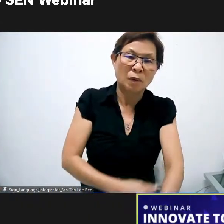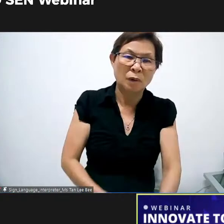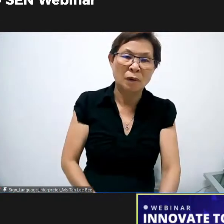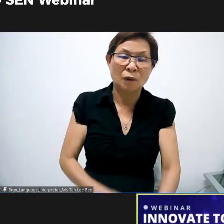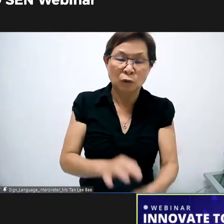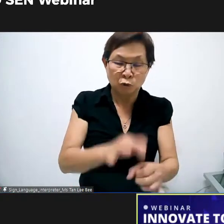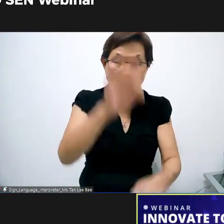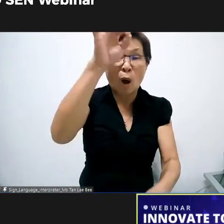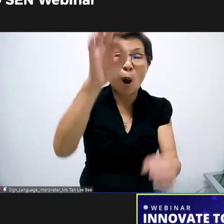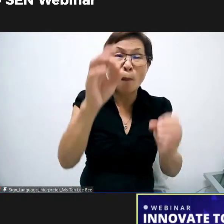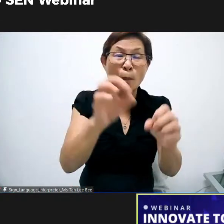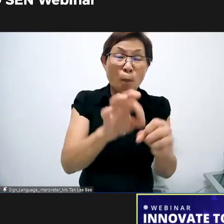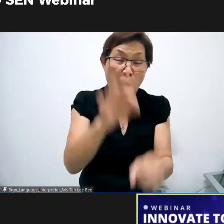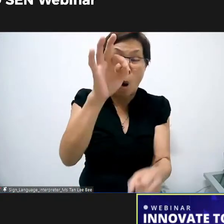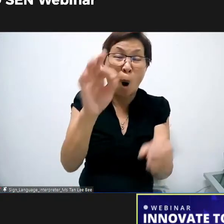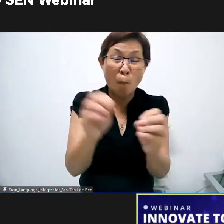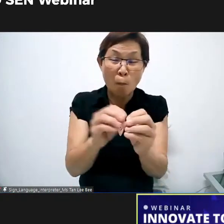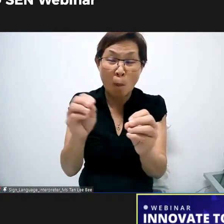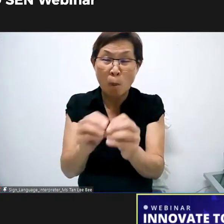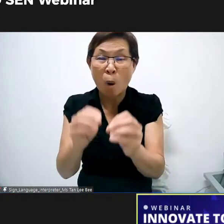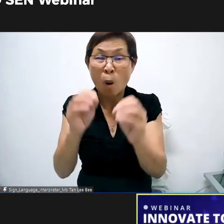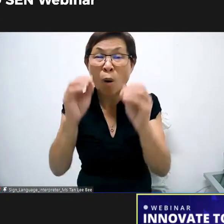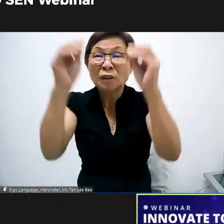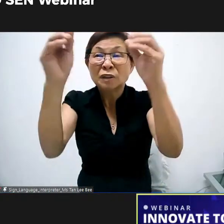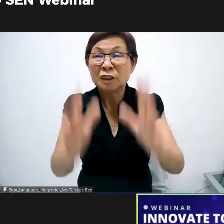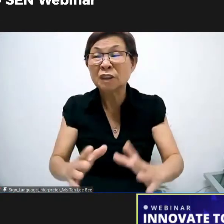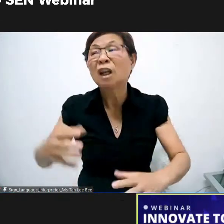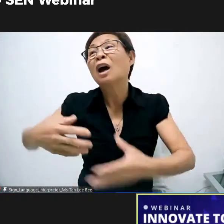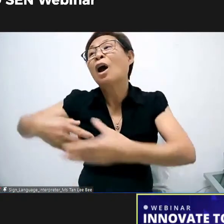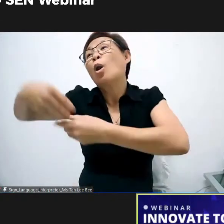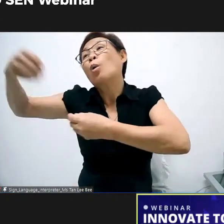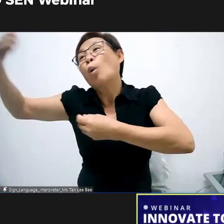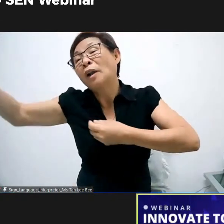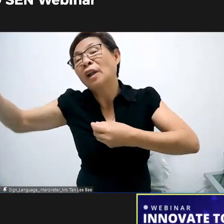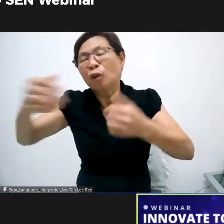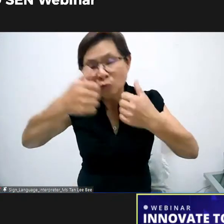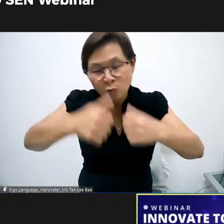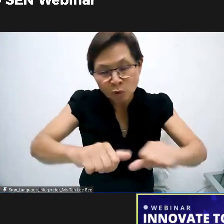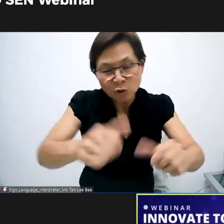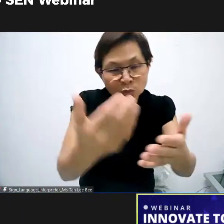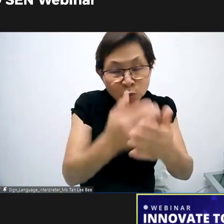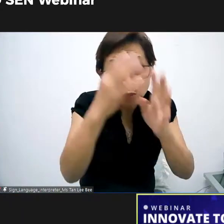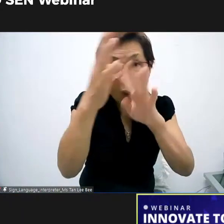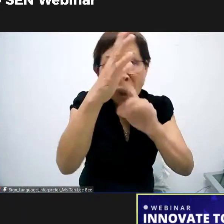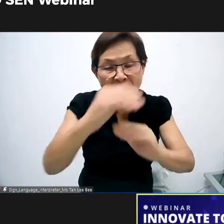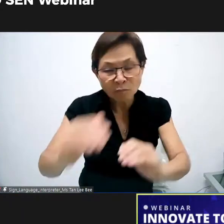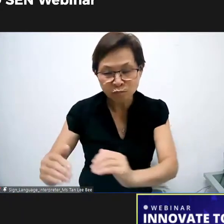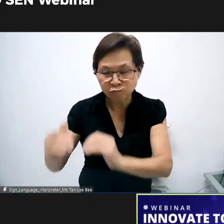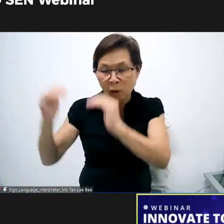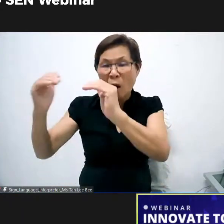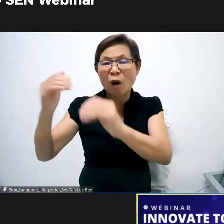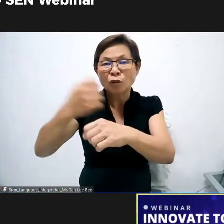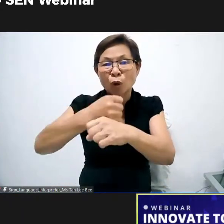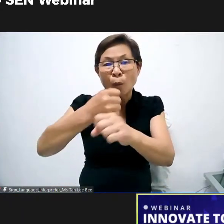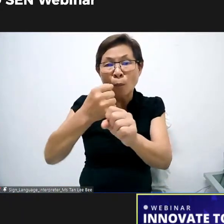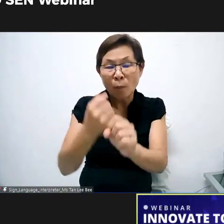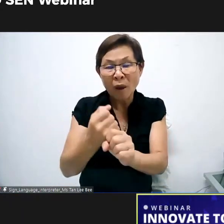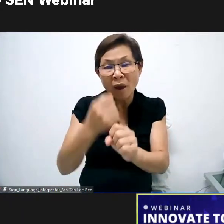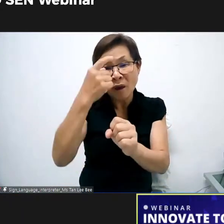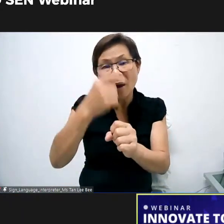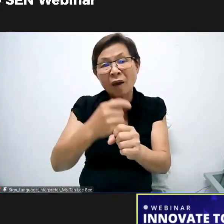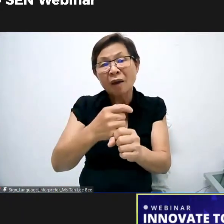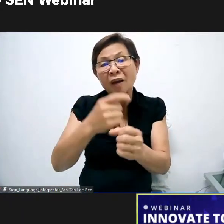inspire more educators out there to continue to innovate, to elevate. So great informative session. Terima kasih ya,